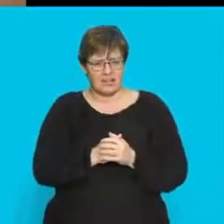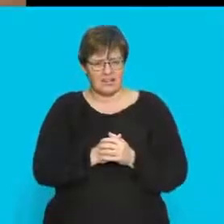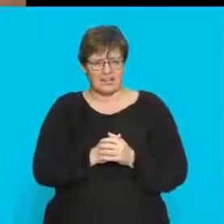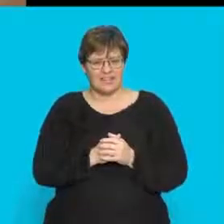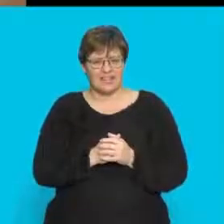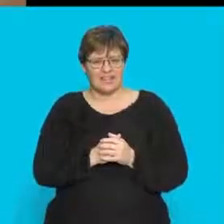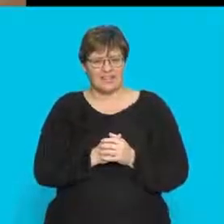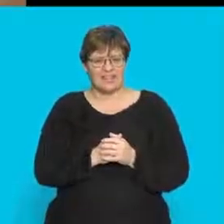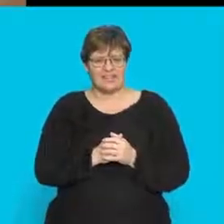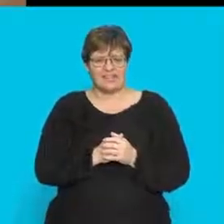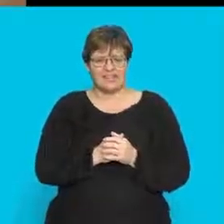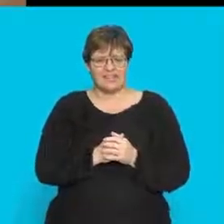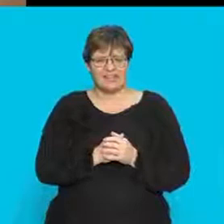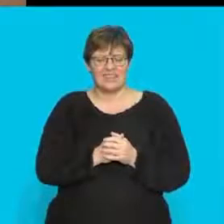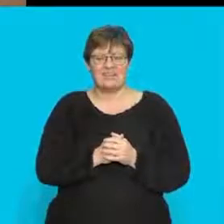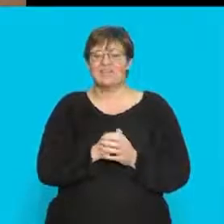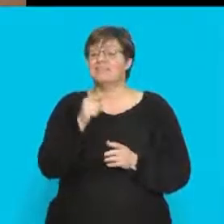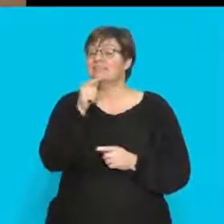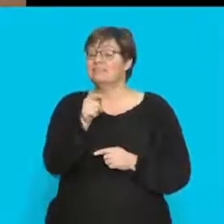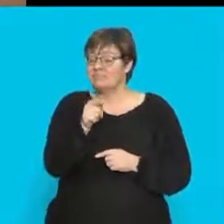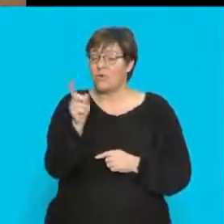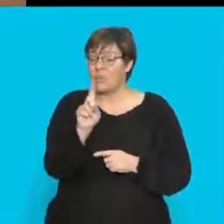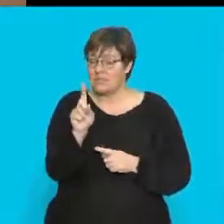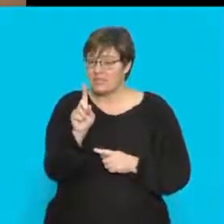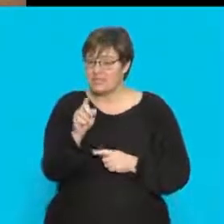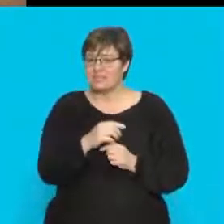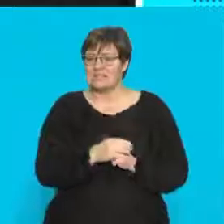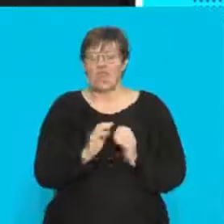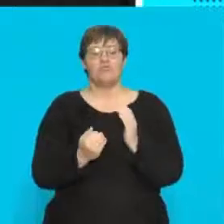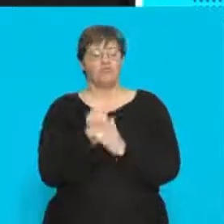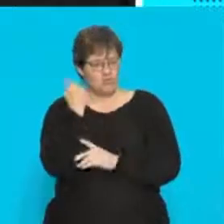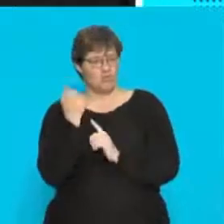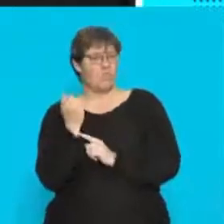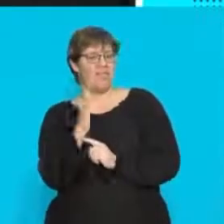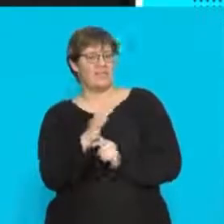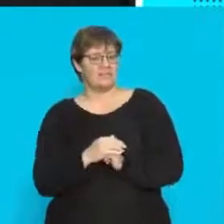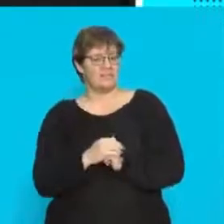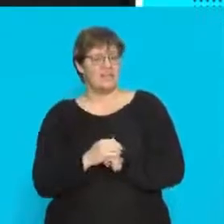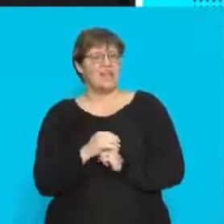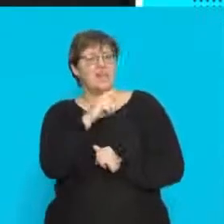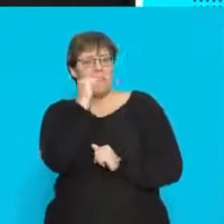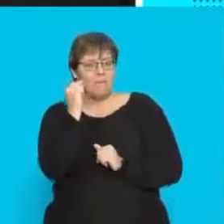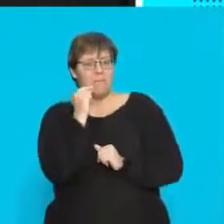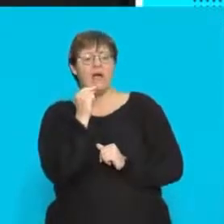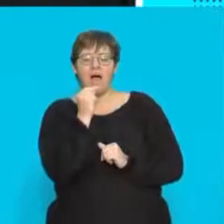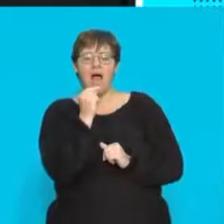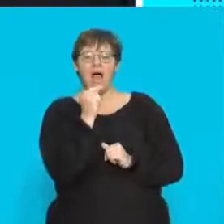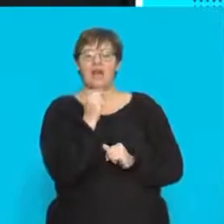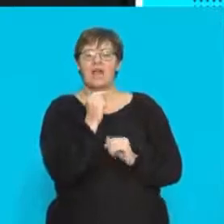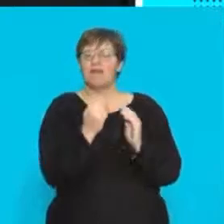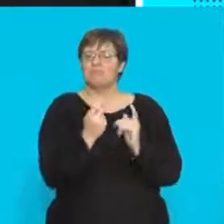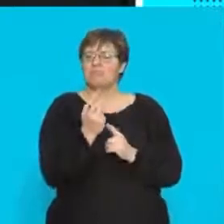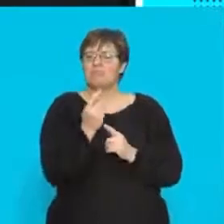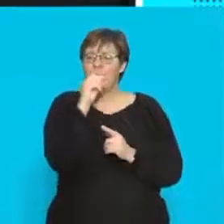these little like things growing. And those guys are new plants. They are called little potato eyes, all